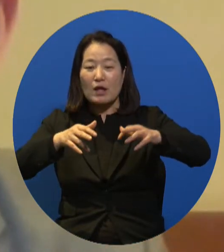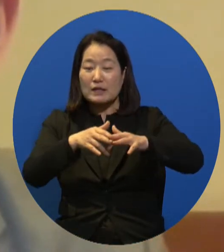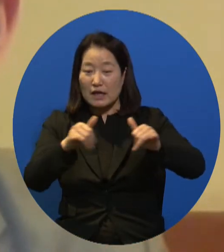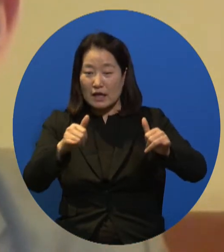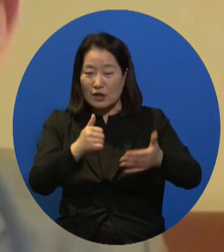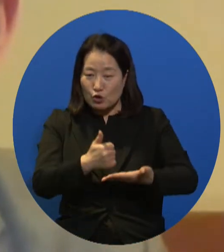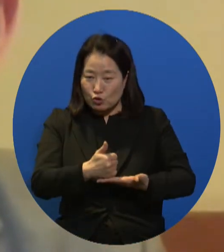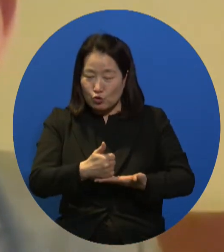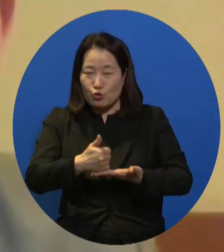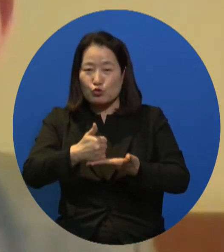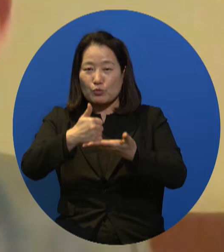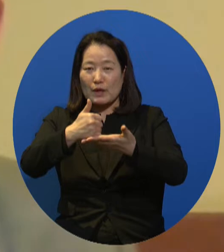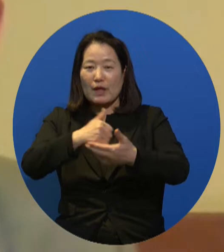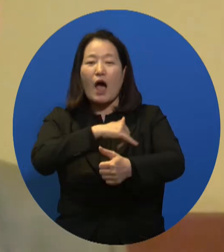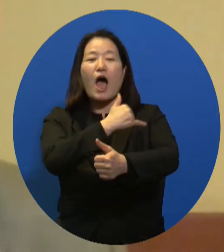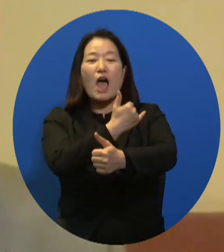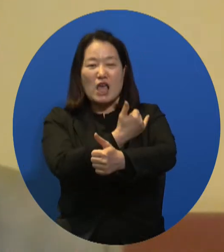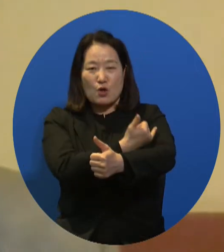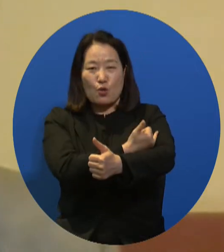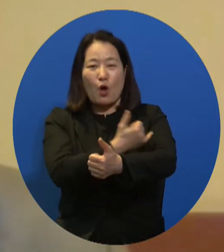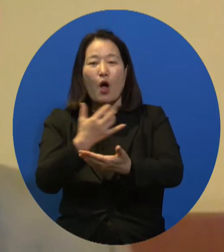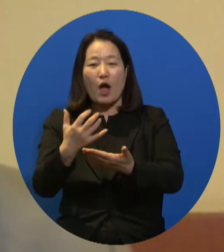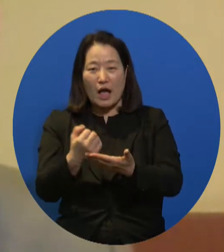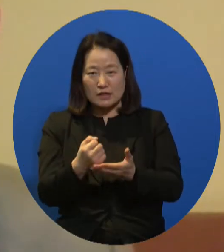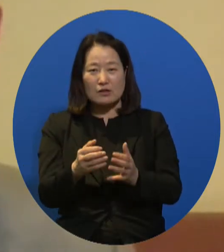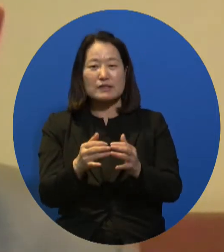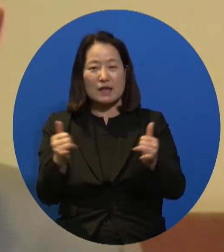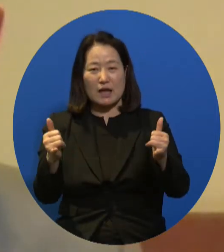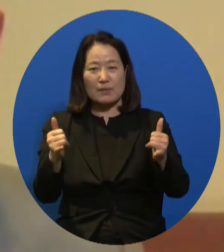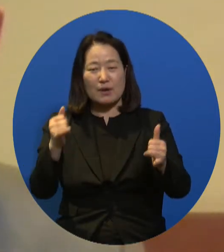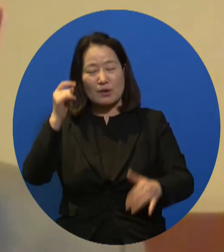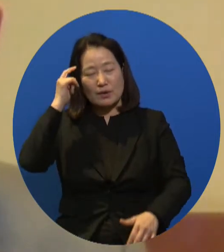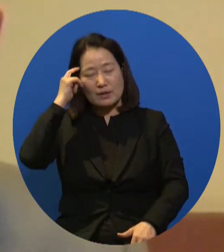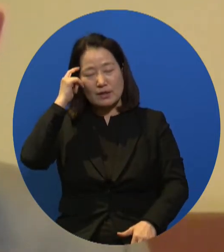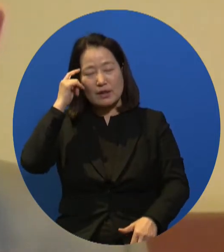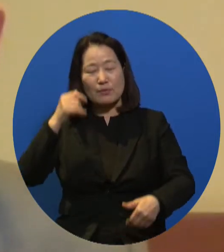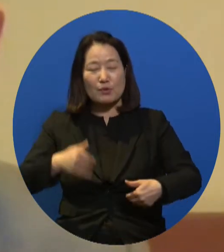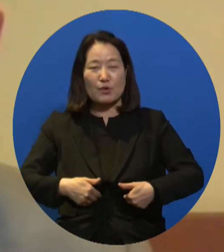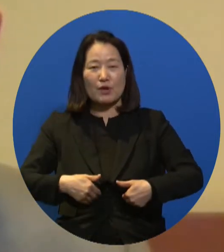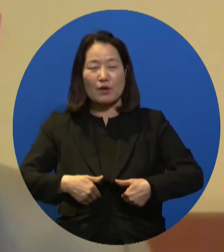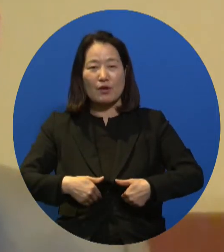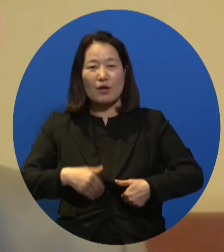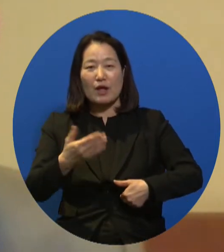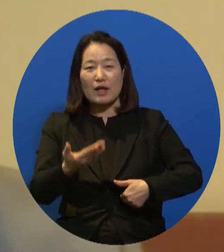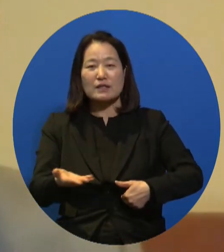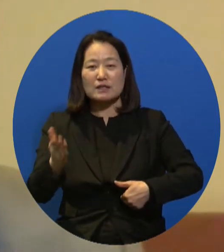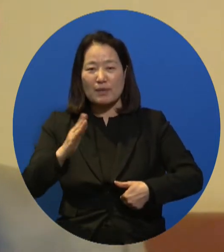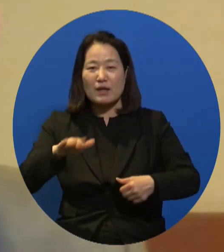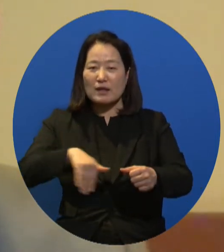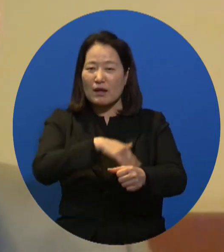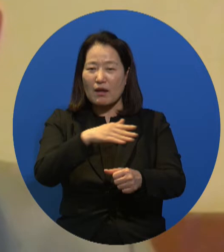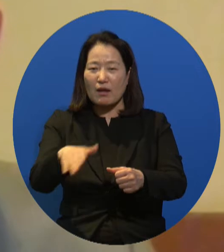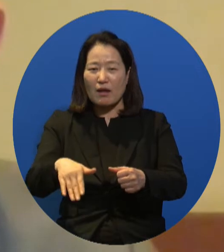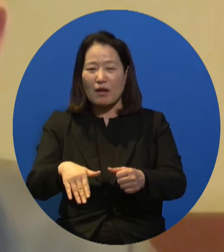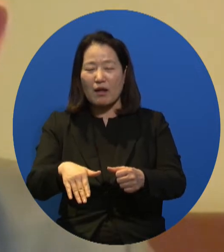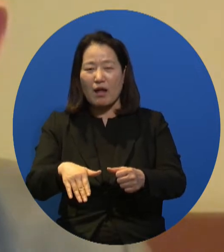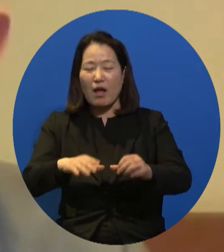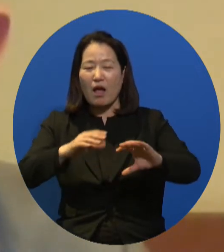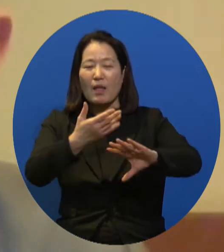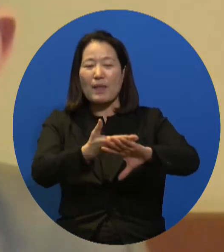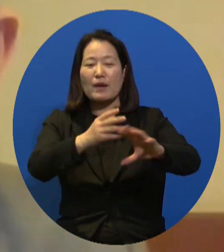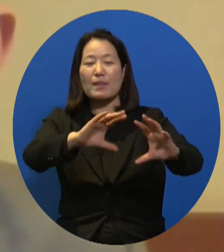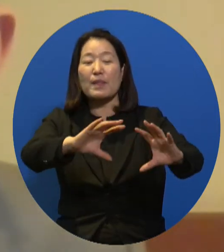Nevertheless, let me note that the old medical model runs deep in many of our countries,